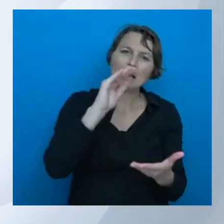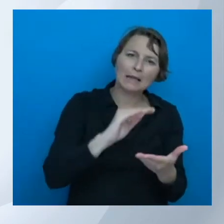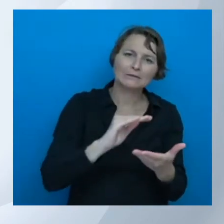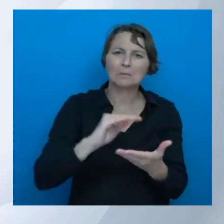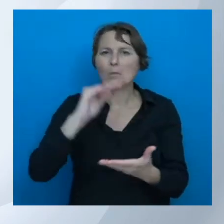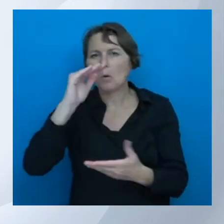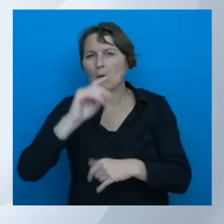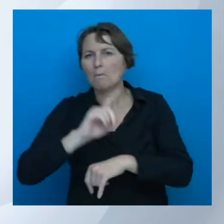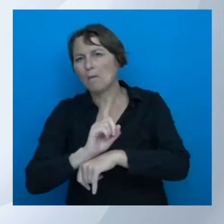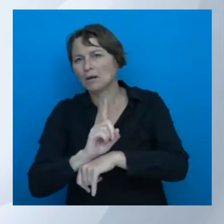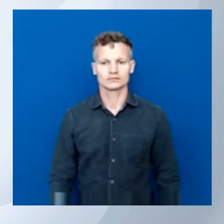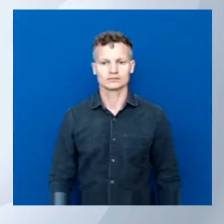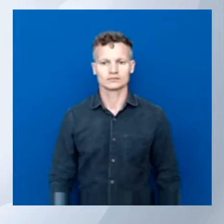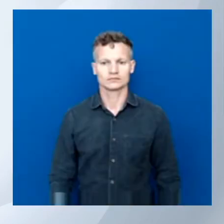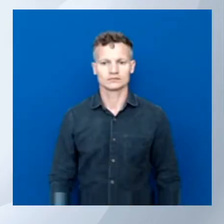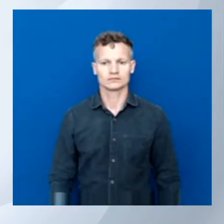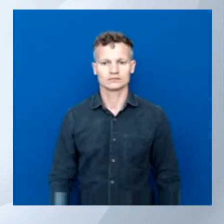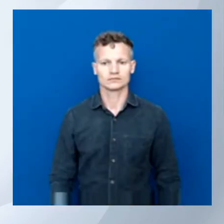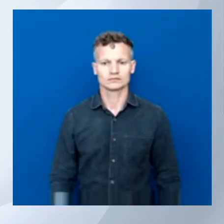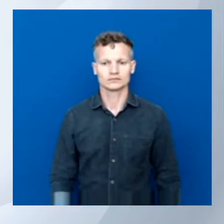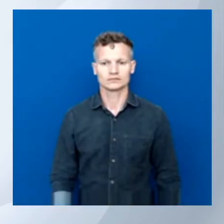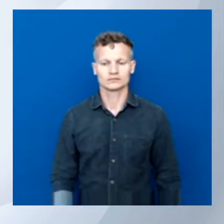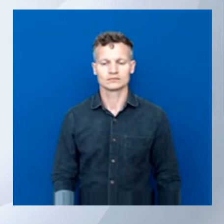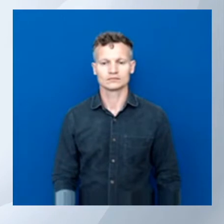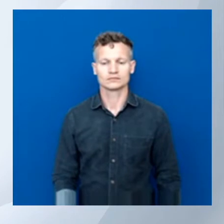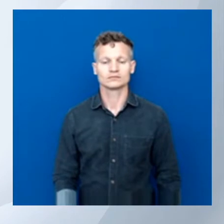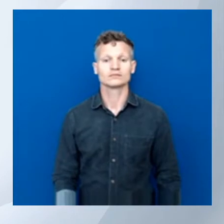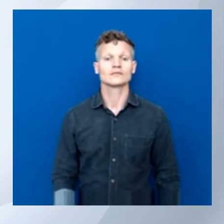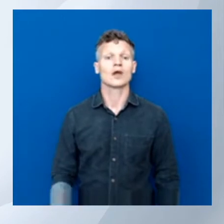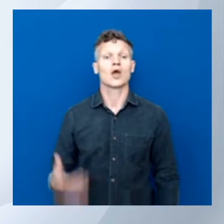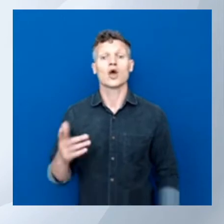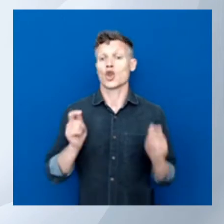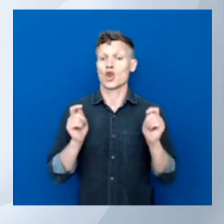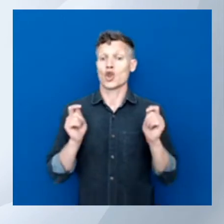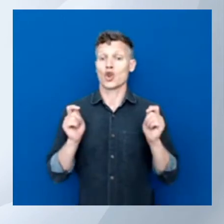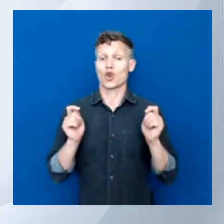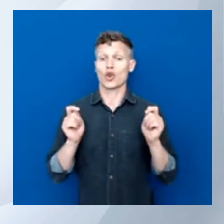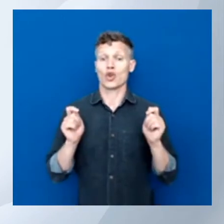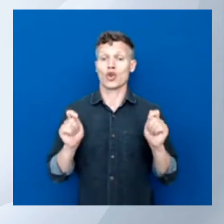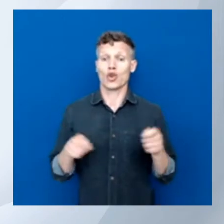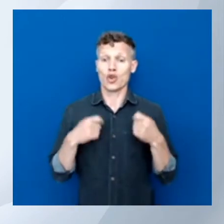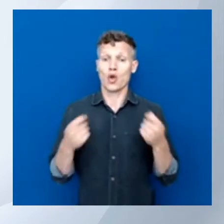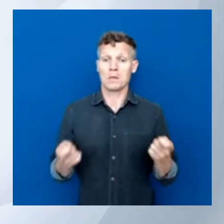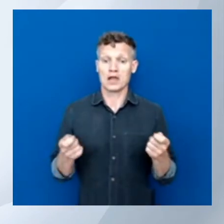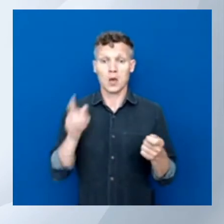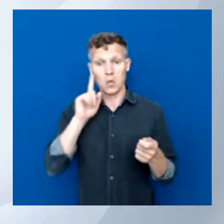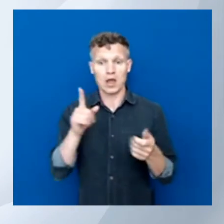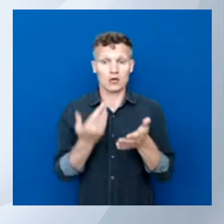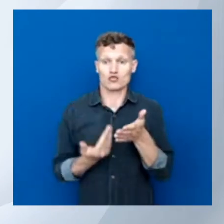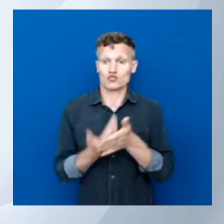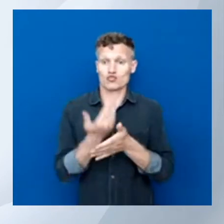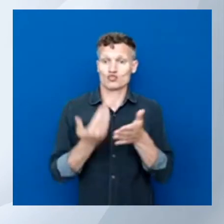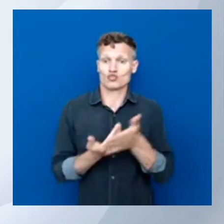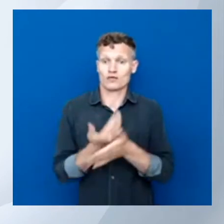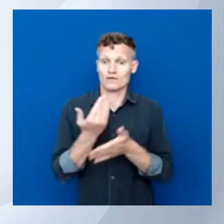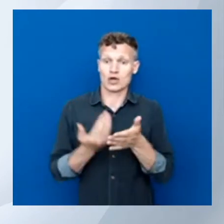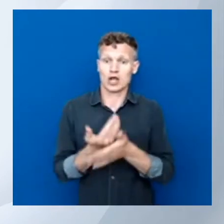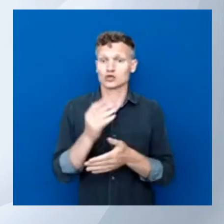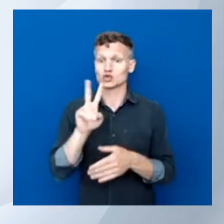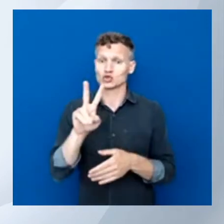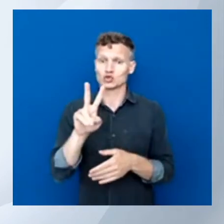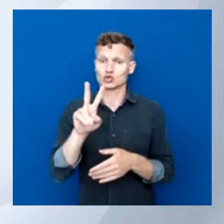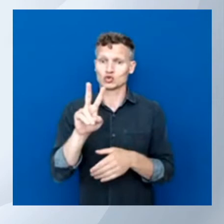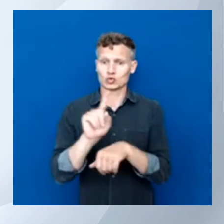my apps, they refresh automatically every 2 seconds, so we'll hopefully see when that's completed. Right now,